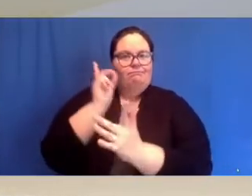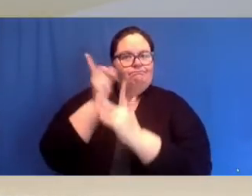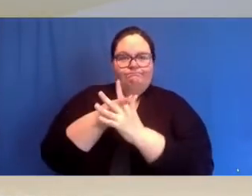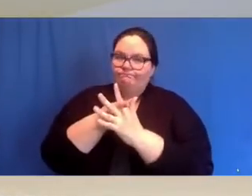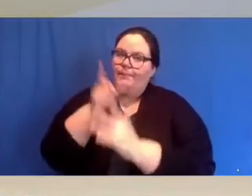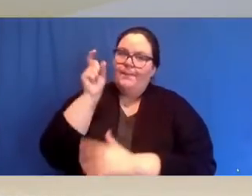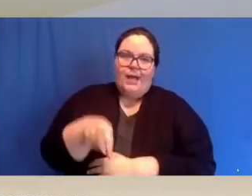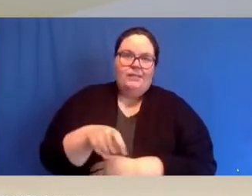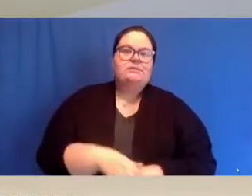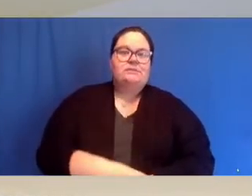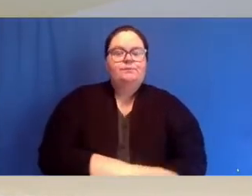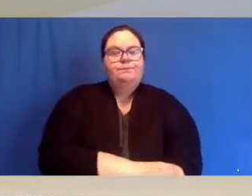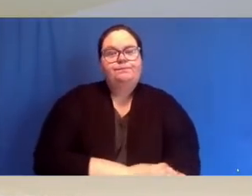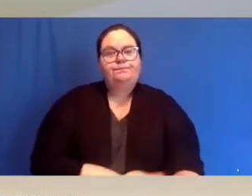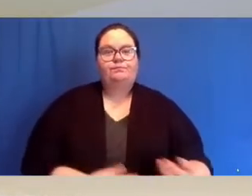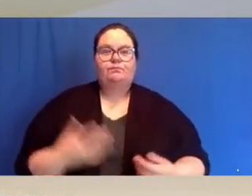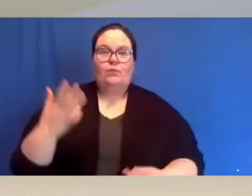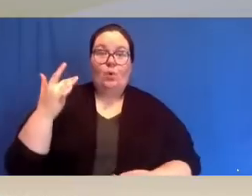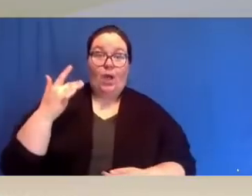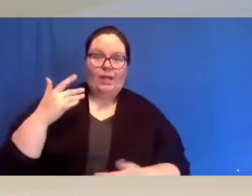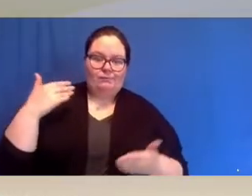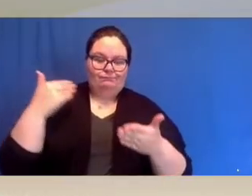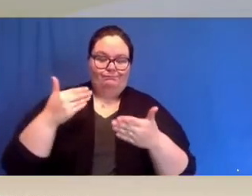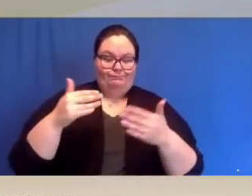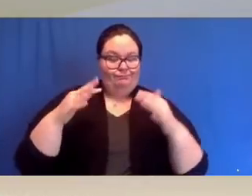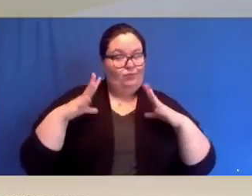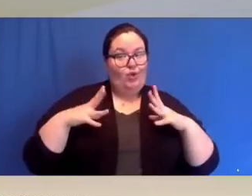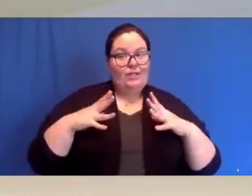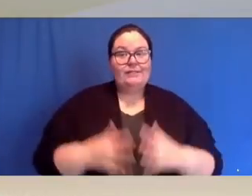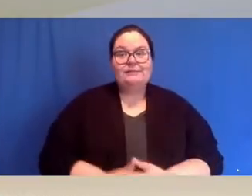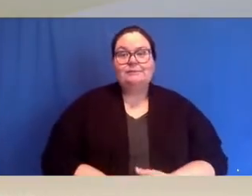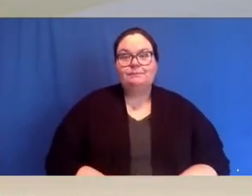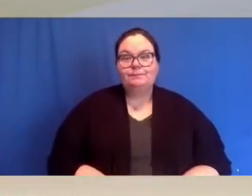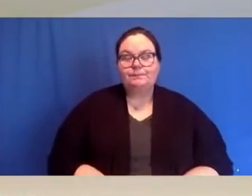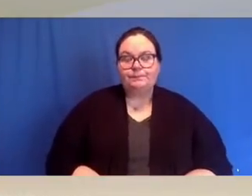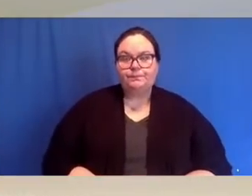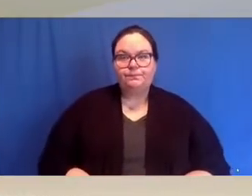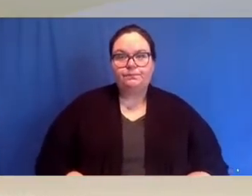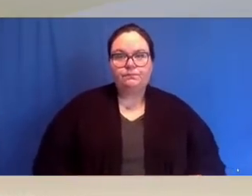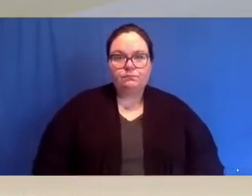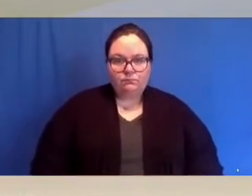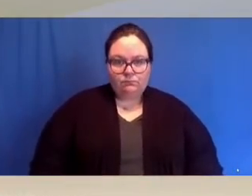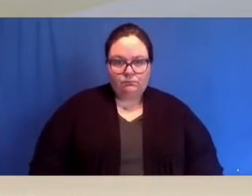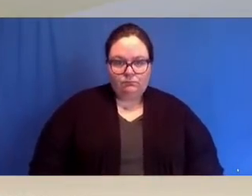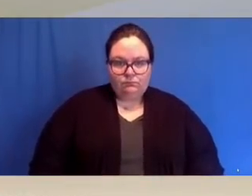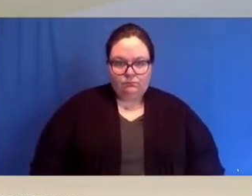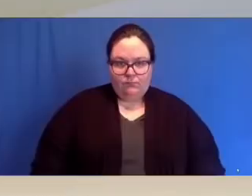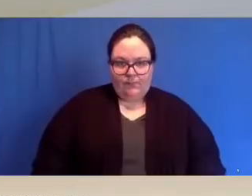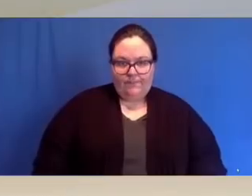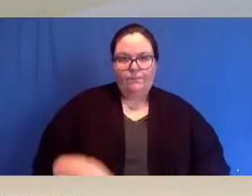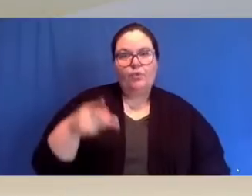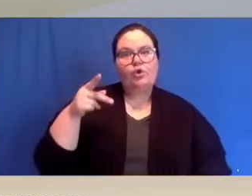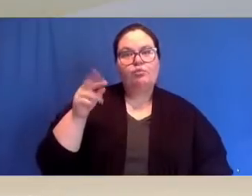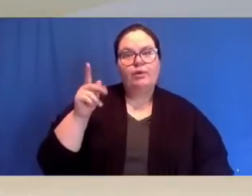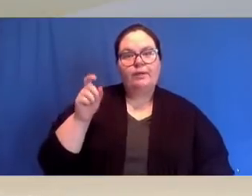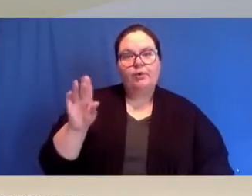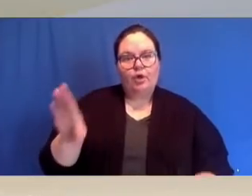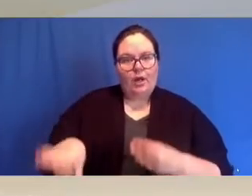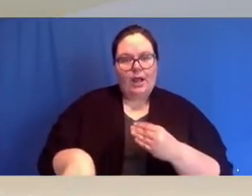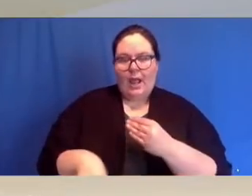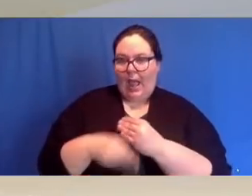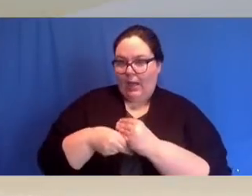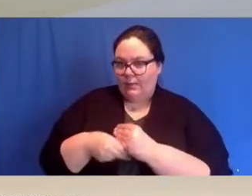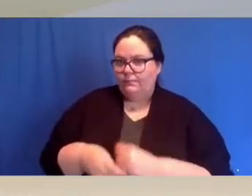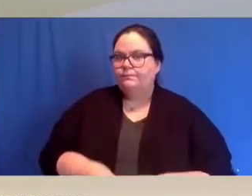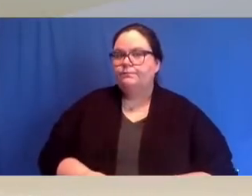as we go into the holidays. And Dave, just to add to that, I mean, that's exactly